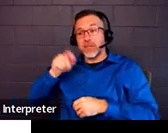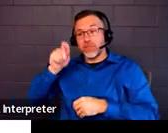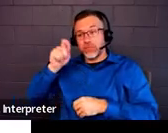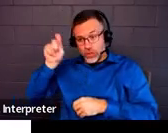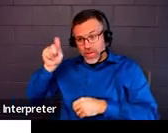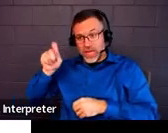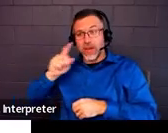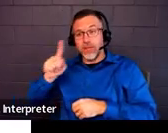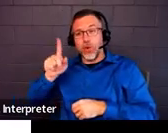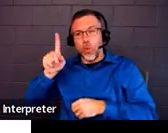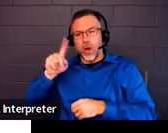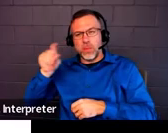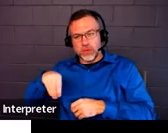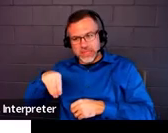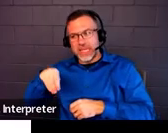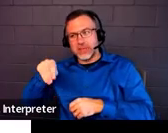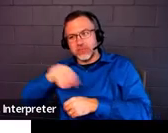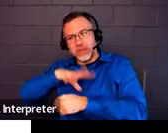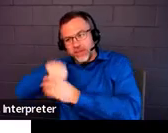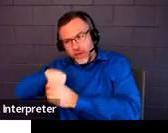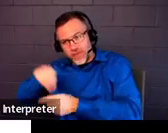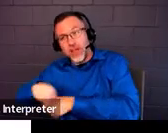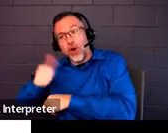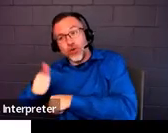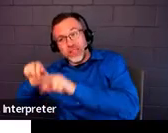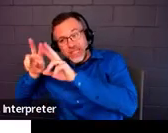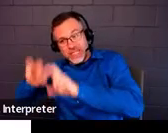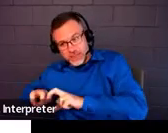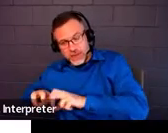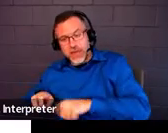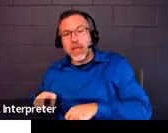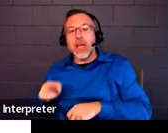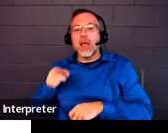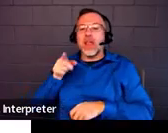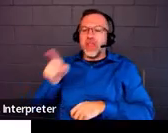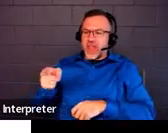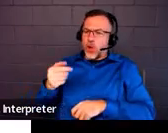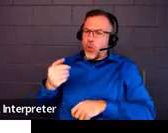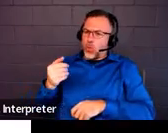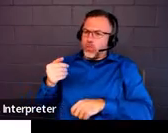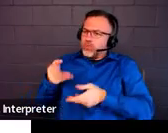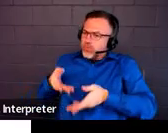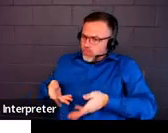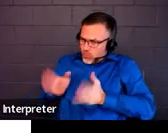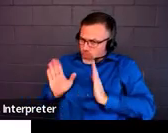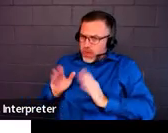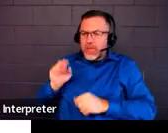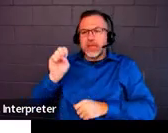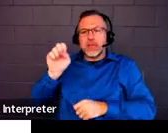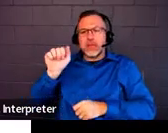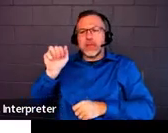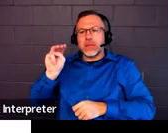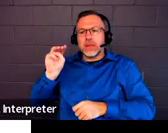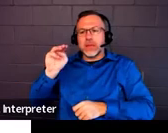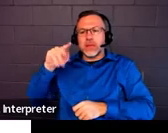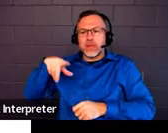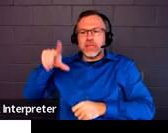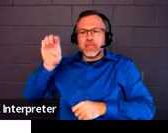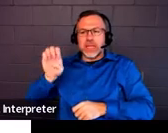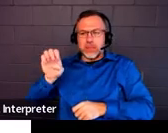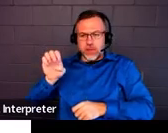get familiar with the platform, to see the kinds of items and graphics that they'll see during the operational